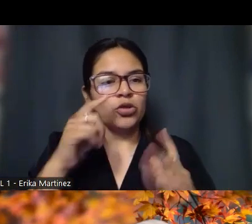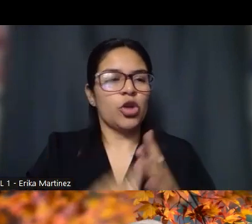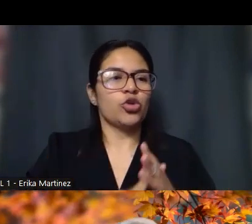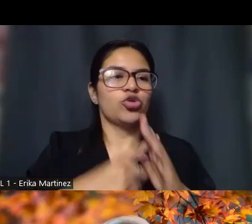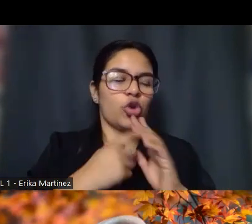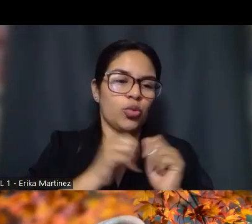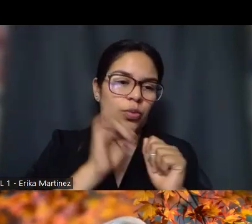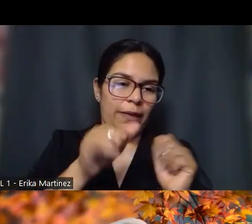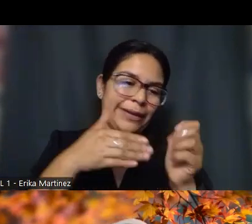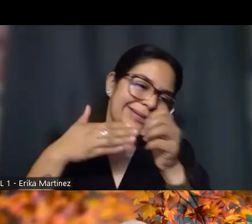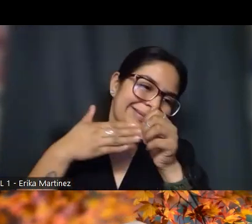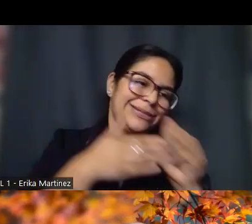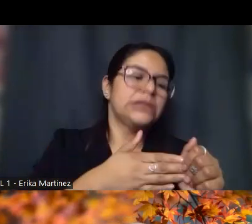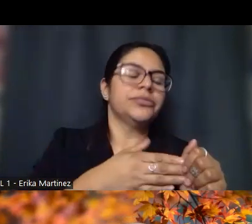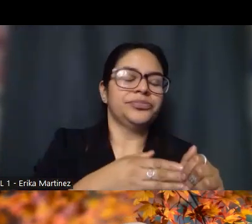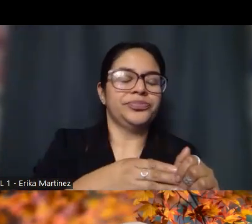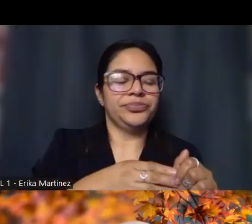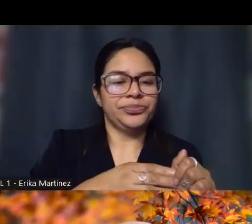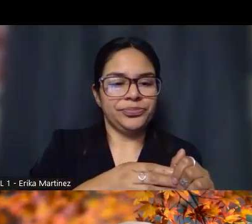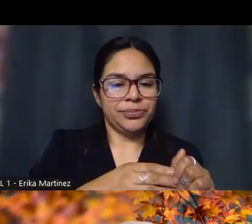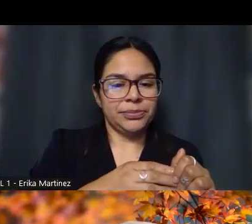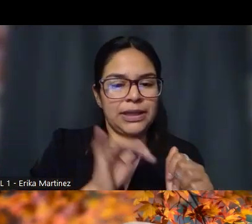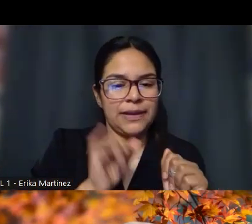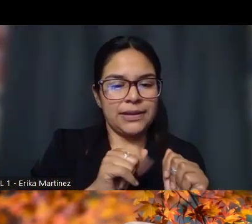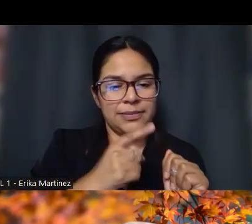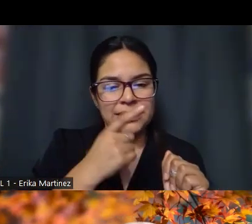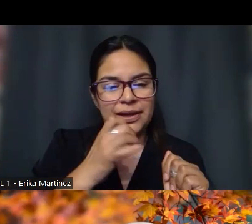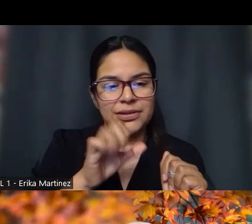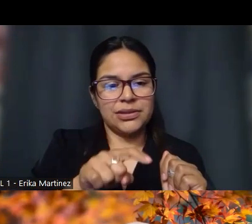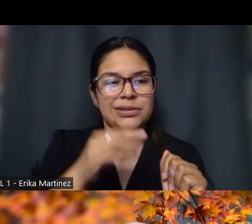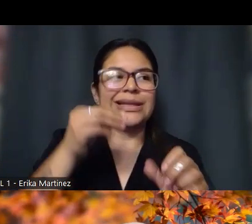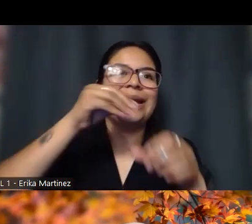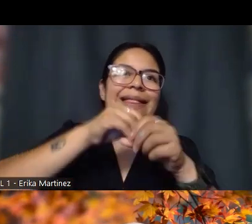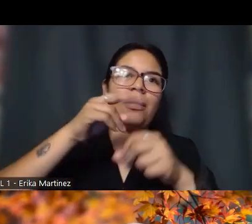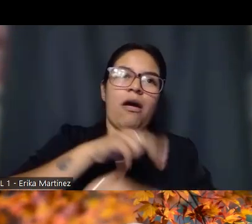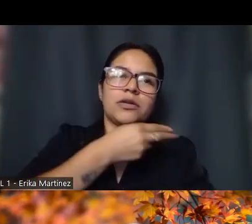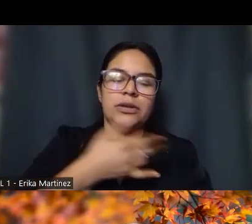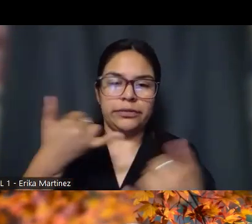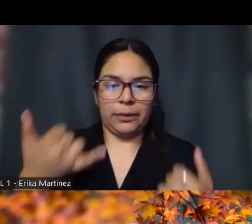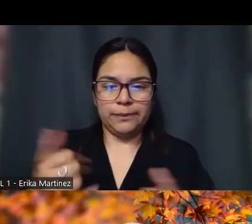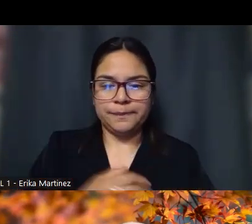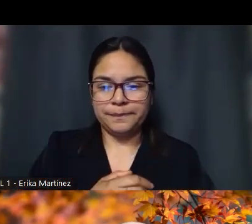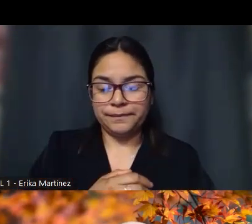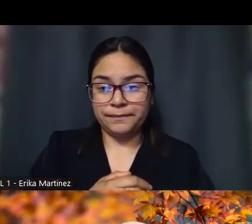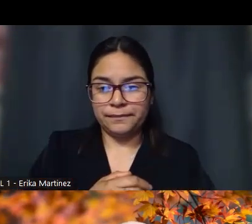the investigation. And that's only because the resident is now in the hospital.